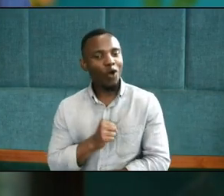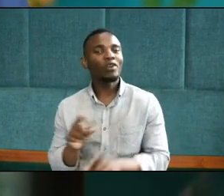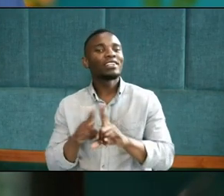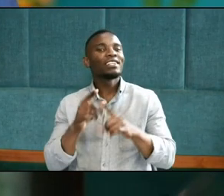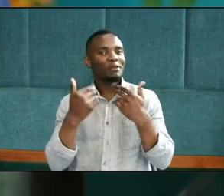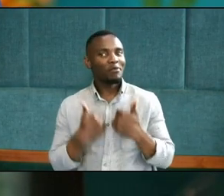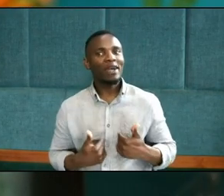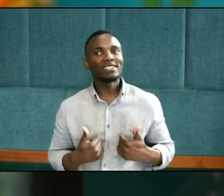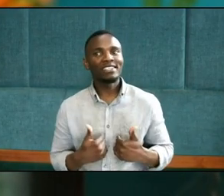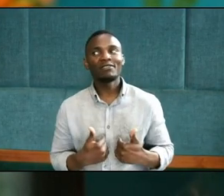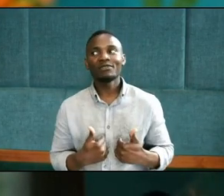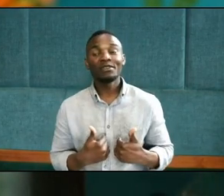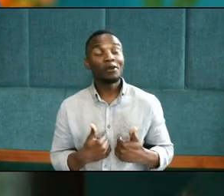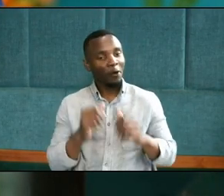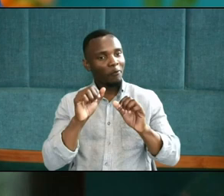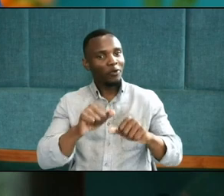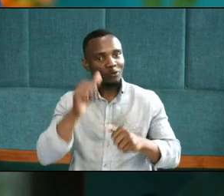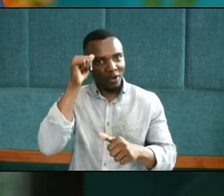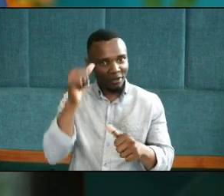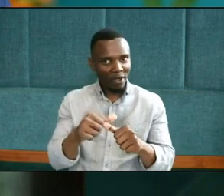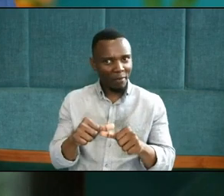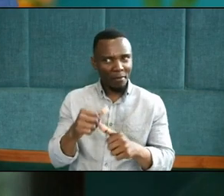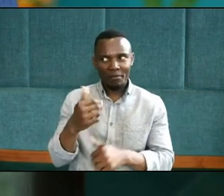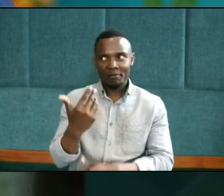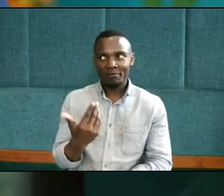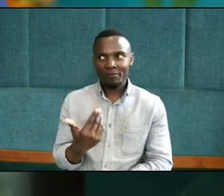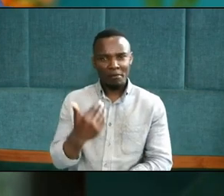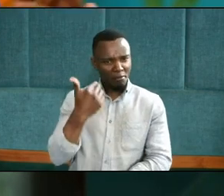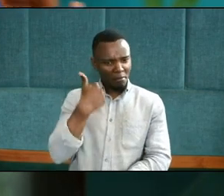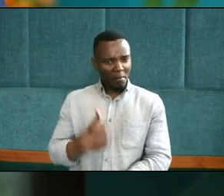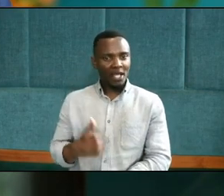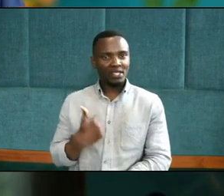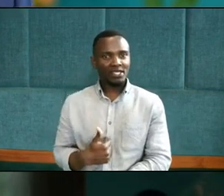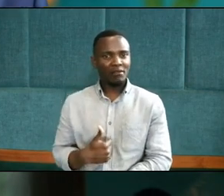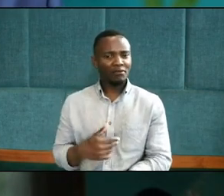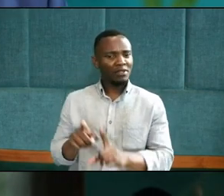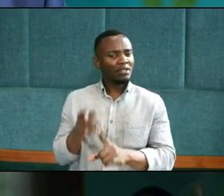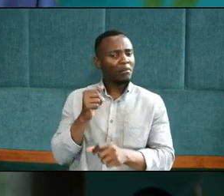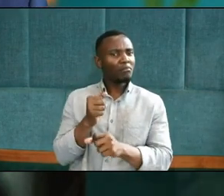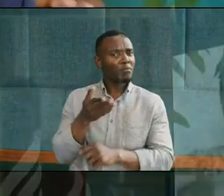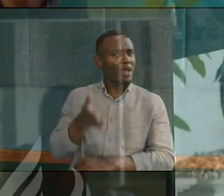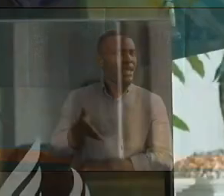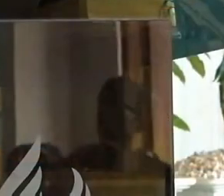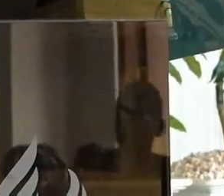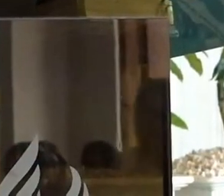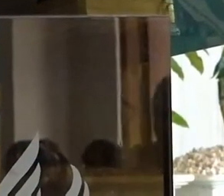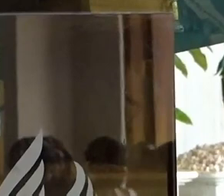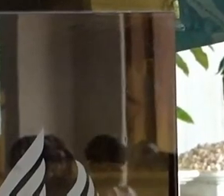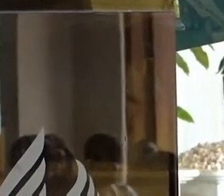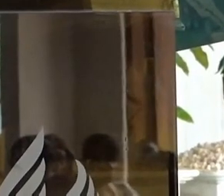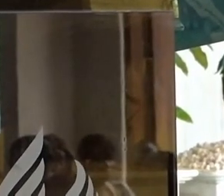become, we can remember that I was counting the number of years since I left this